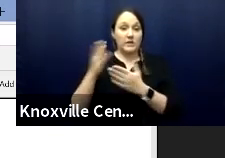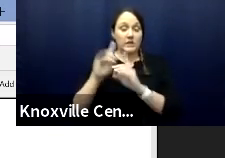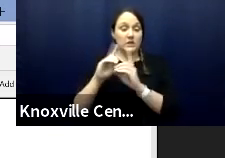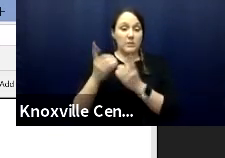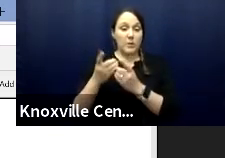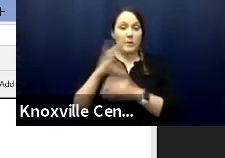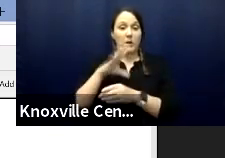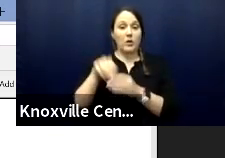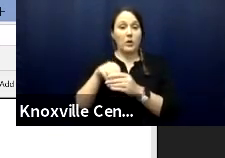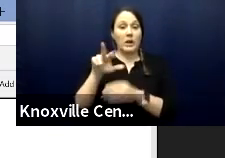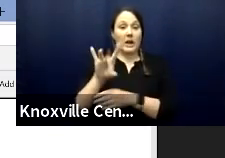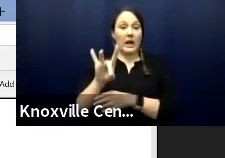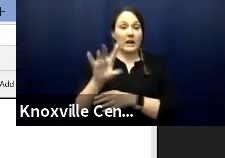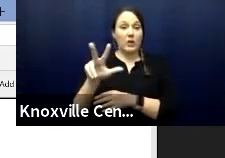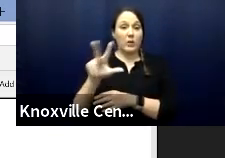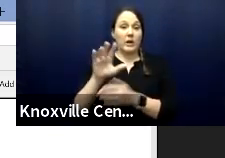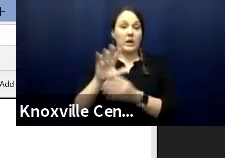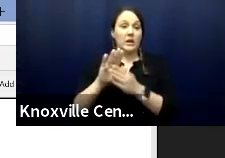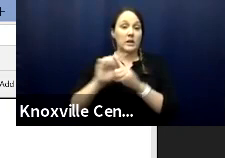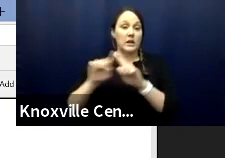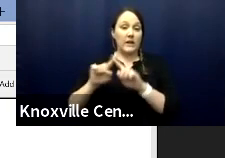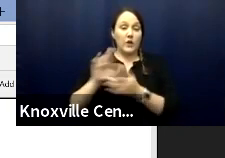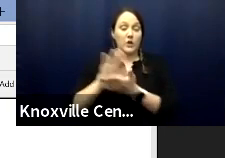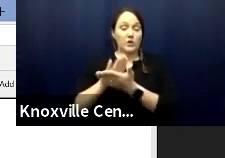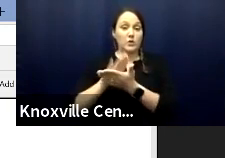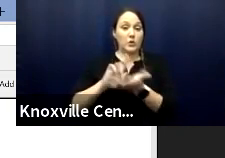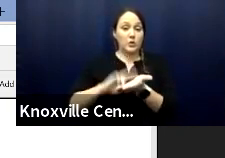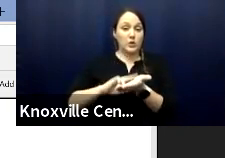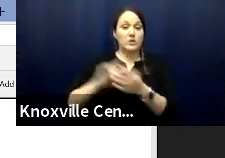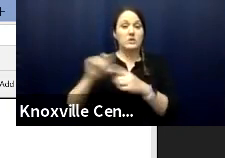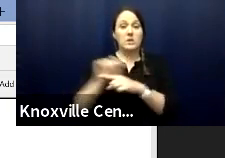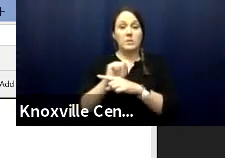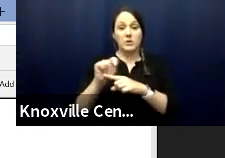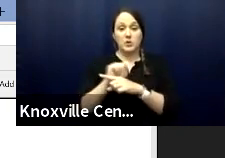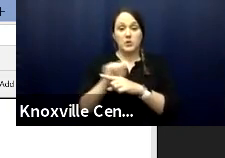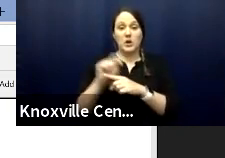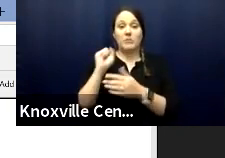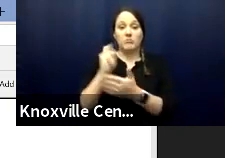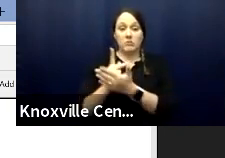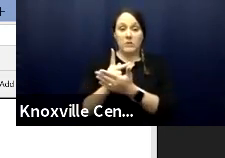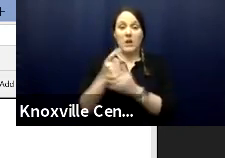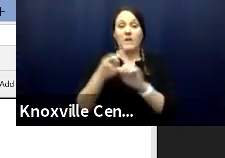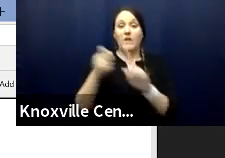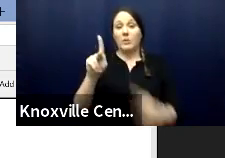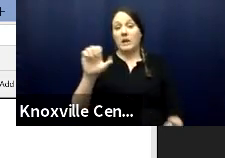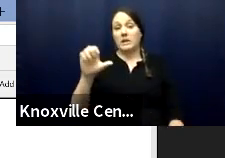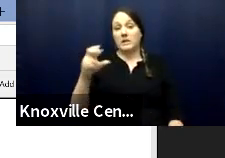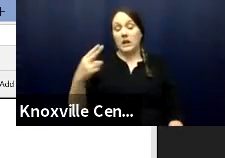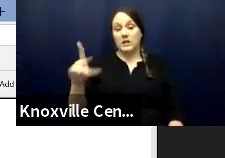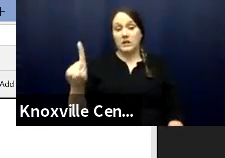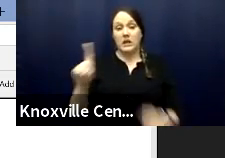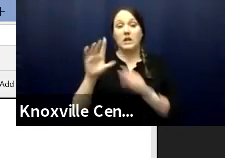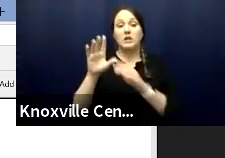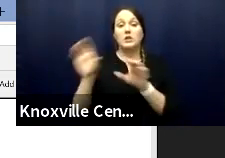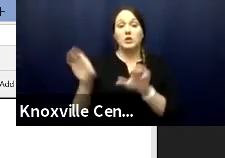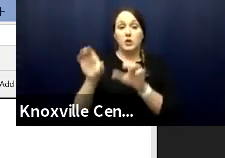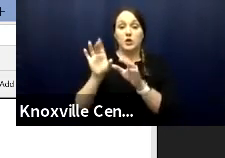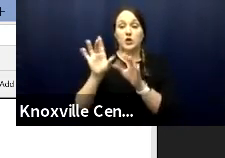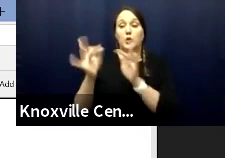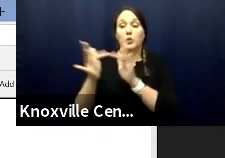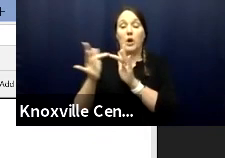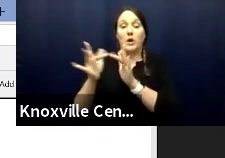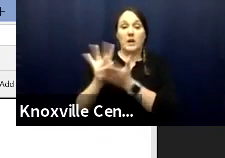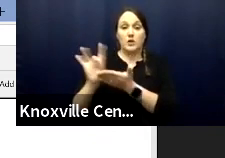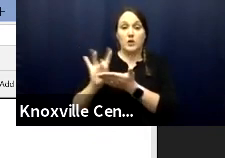including 83 school nurses, have been trained and authorized by the Knox County Health Department to conduct contact tracing. And